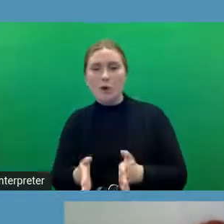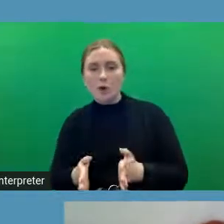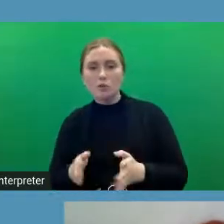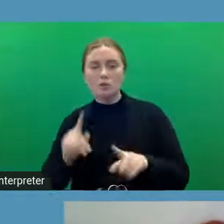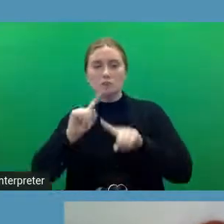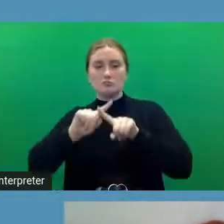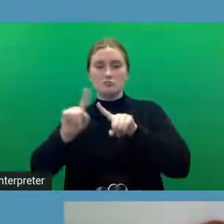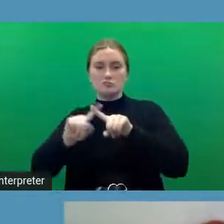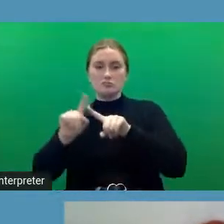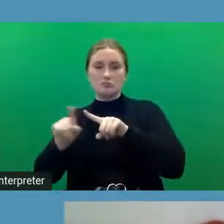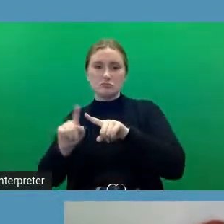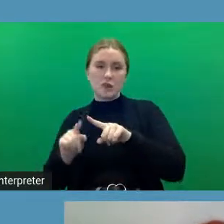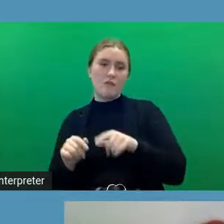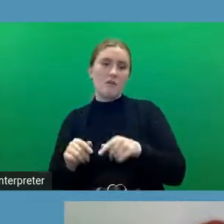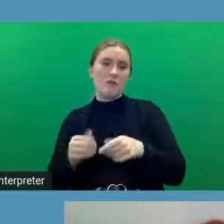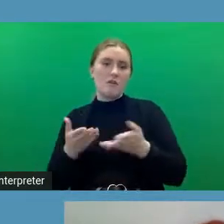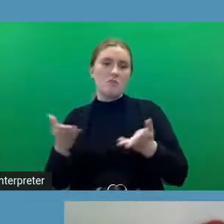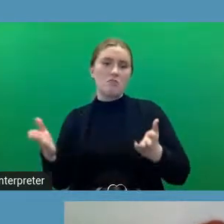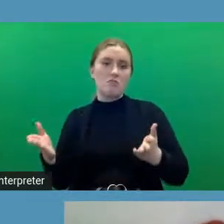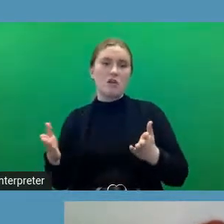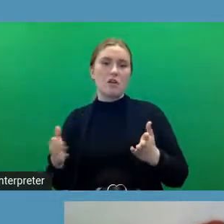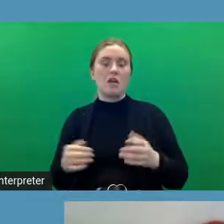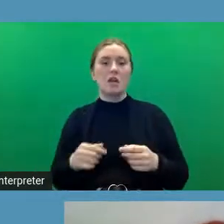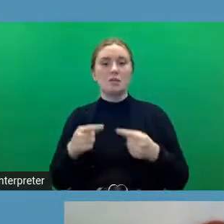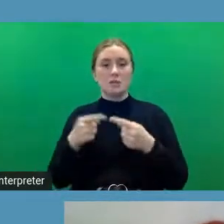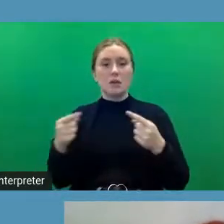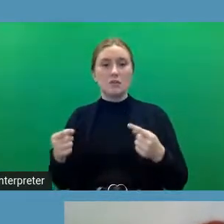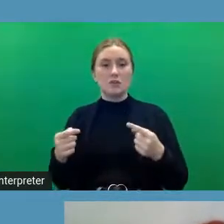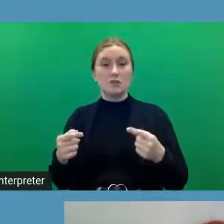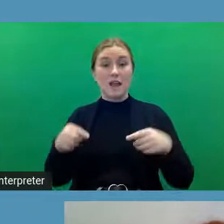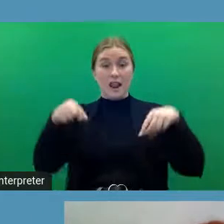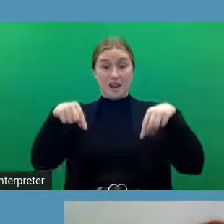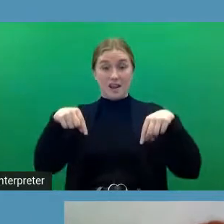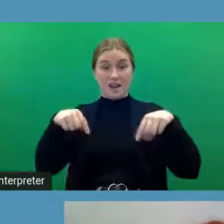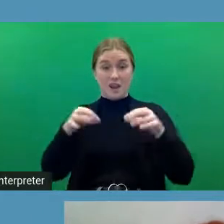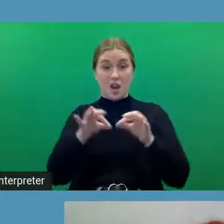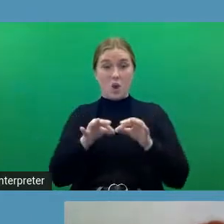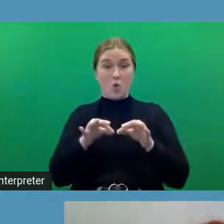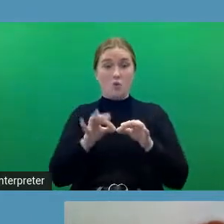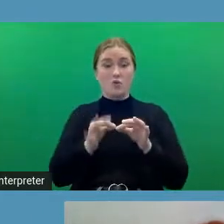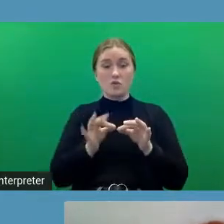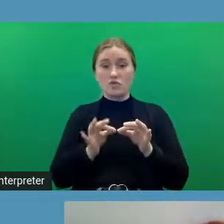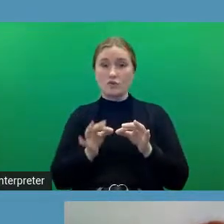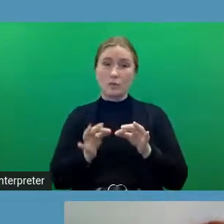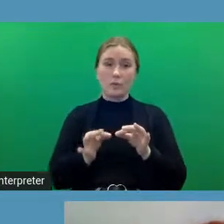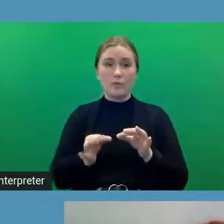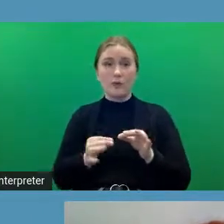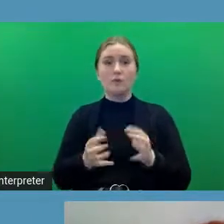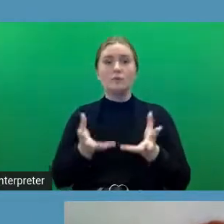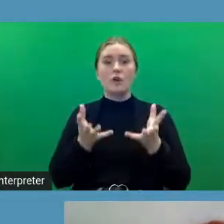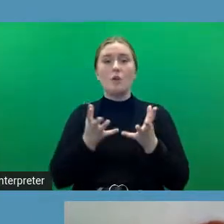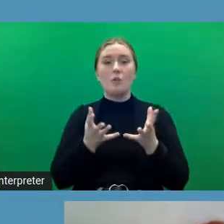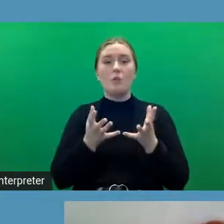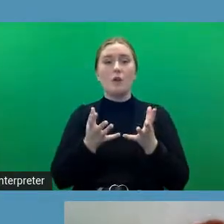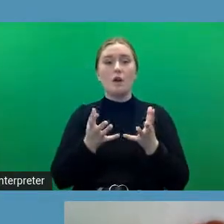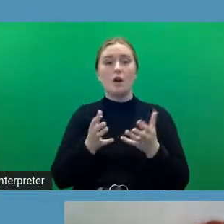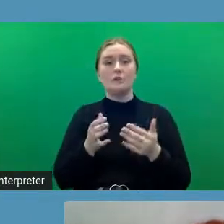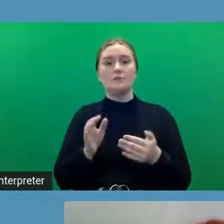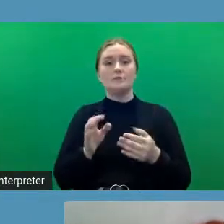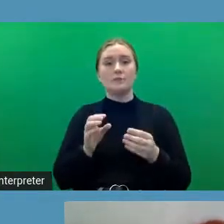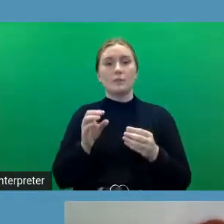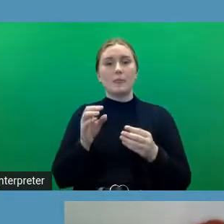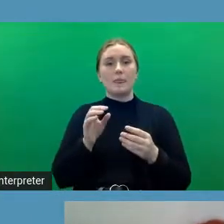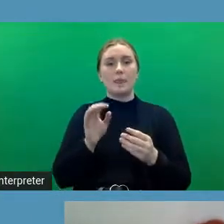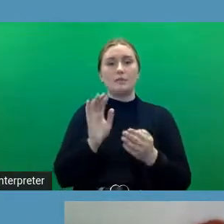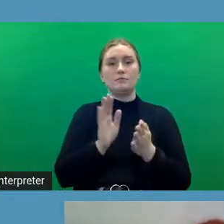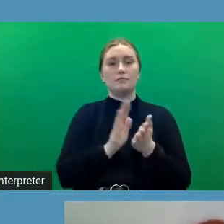or in this case, when we're talking about, say, interpretation, which is a video on a video or an image on a moving image on a moving image, we want to